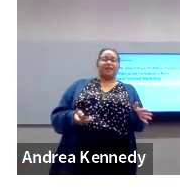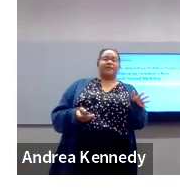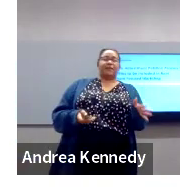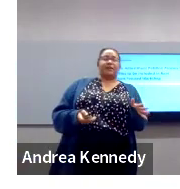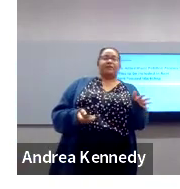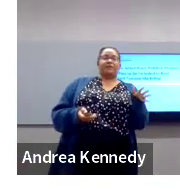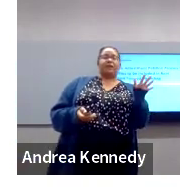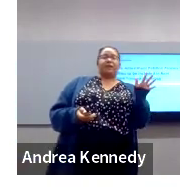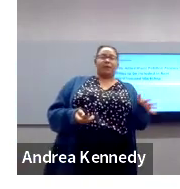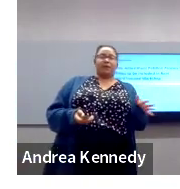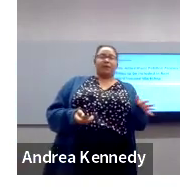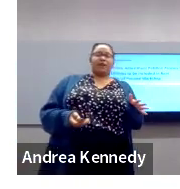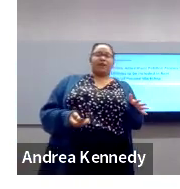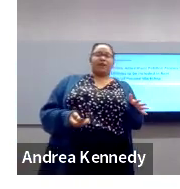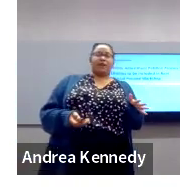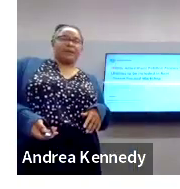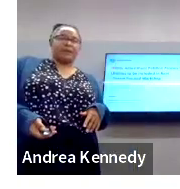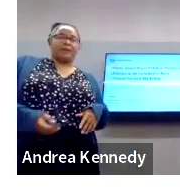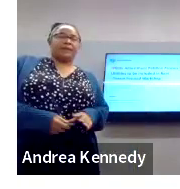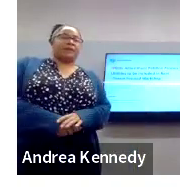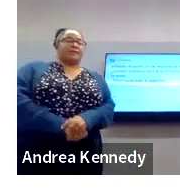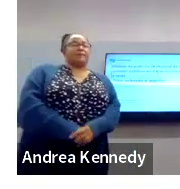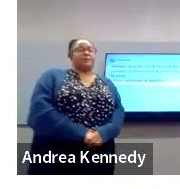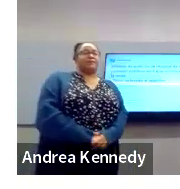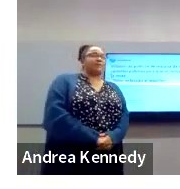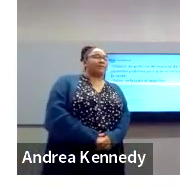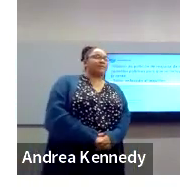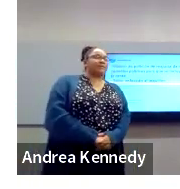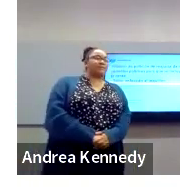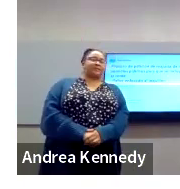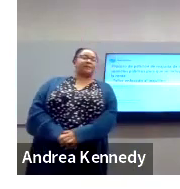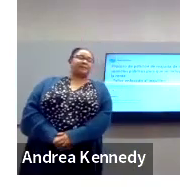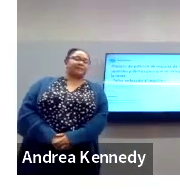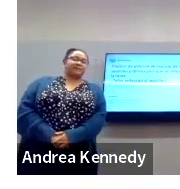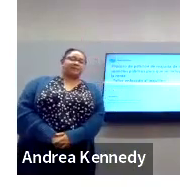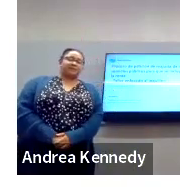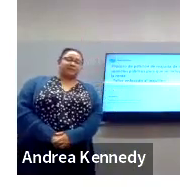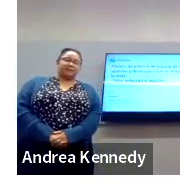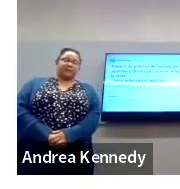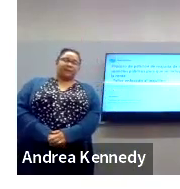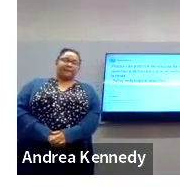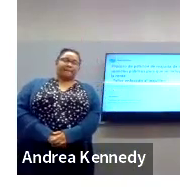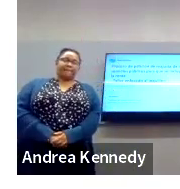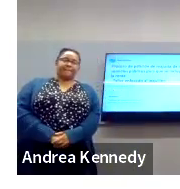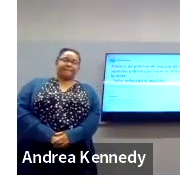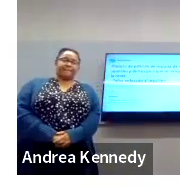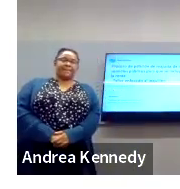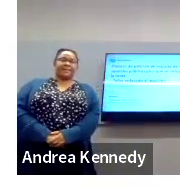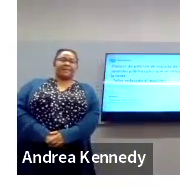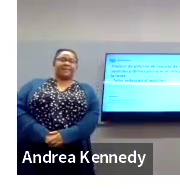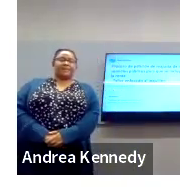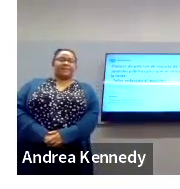to be a tenant-focused workshop. Hola a todos, bienvenidos al taller hoy 10 de